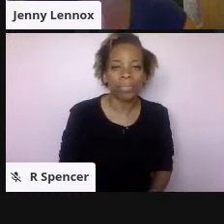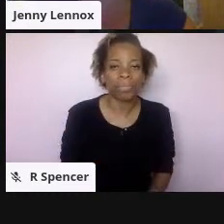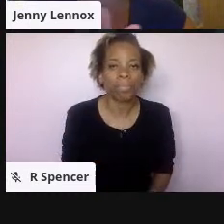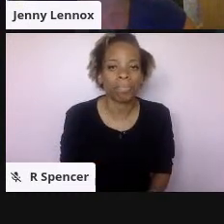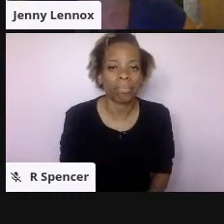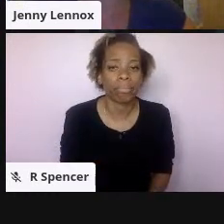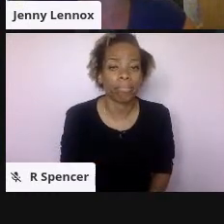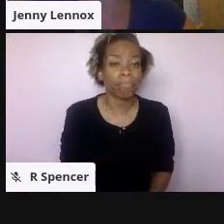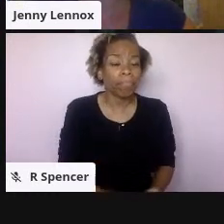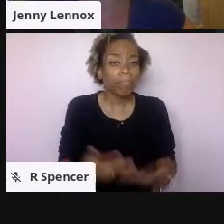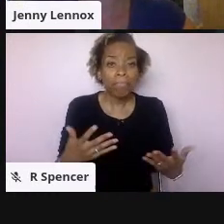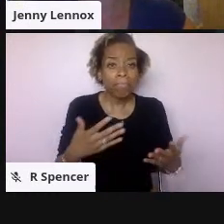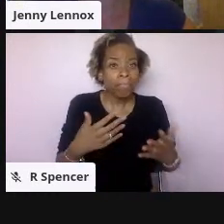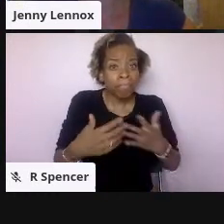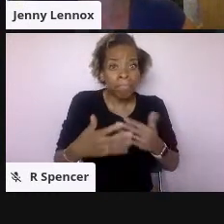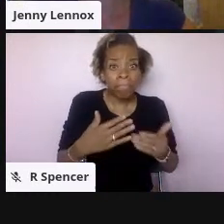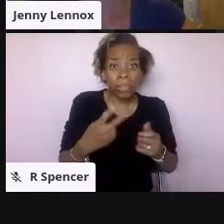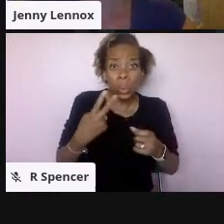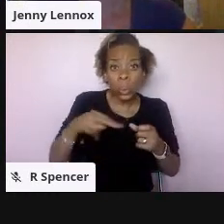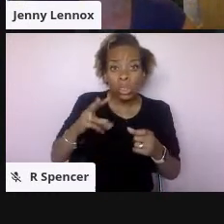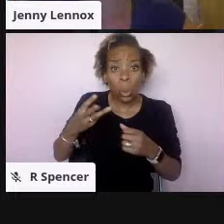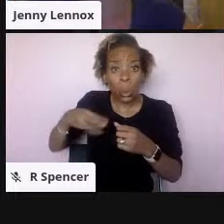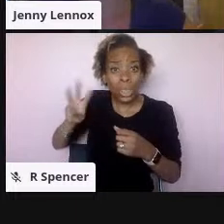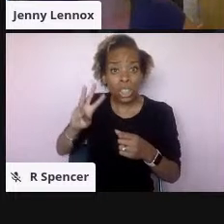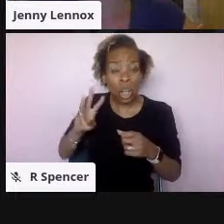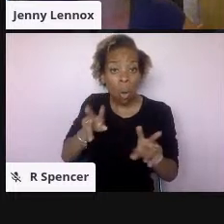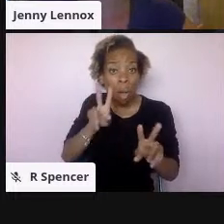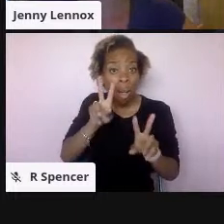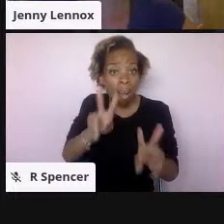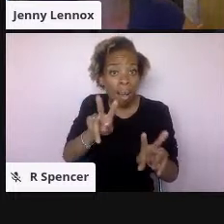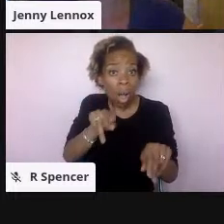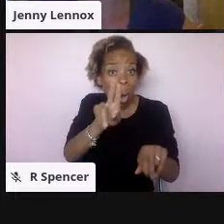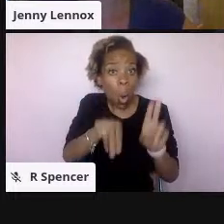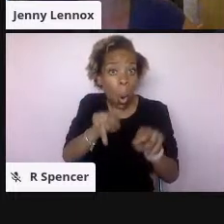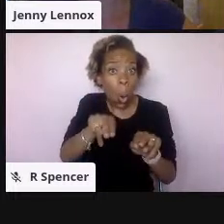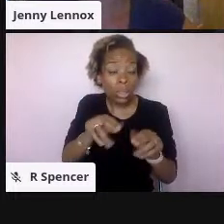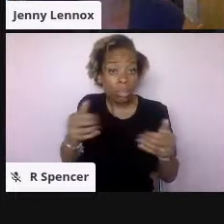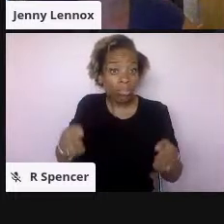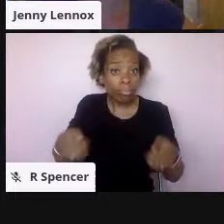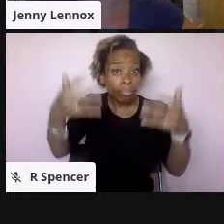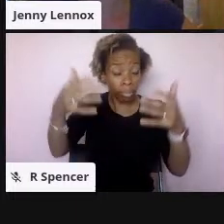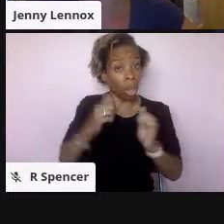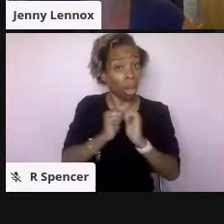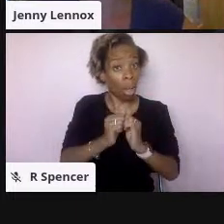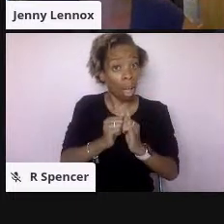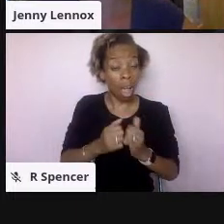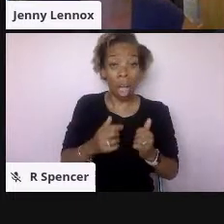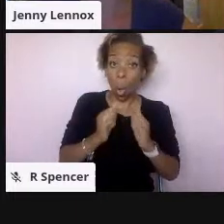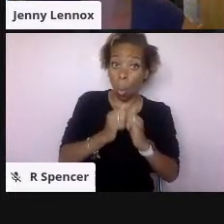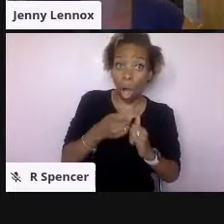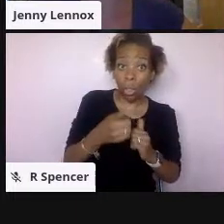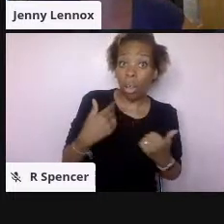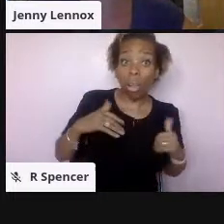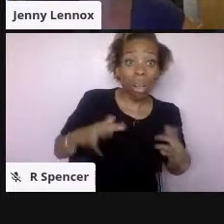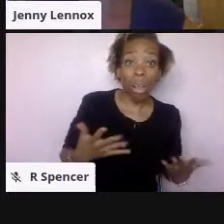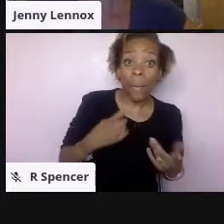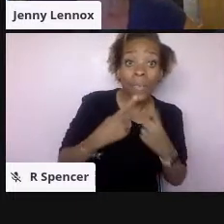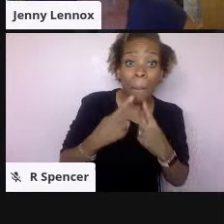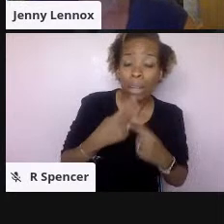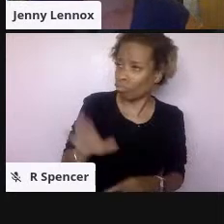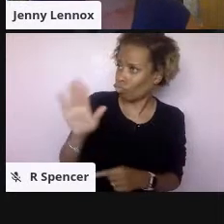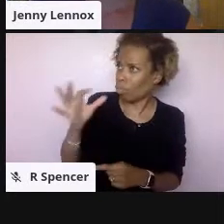Even an audit from a couple of years ago would be a really useful thing to look through, and it's worth kind of asking for those that information if you don't have it when you're confronted with an